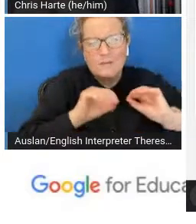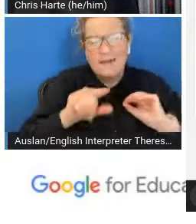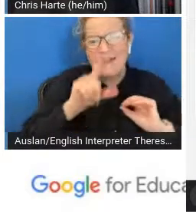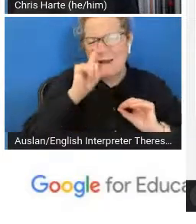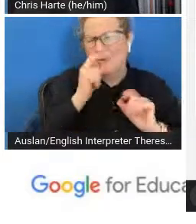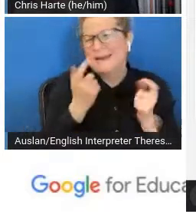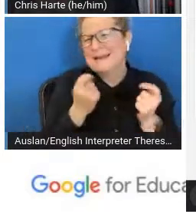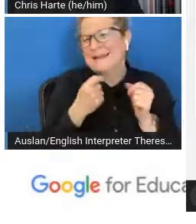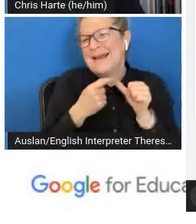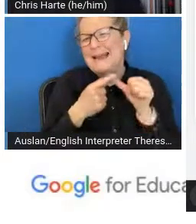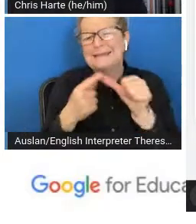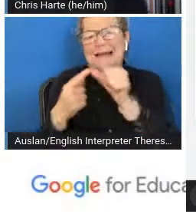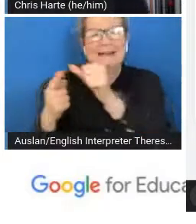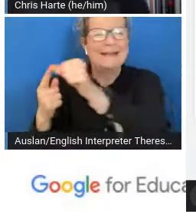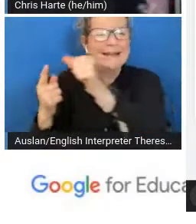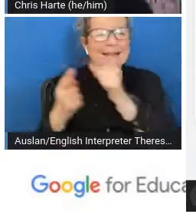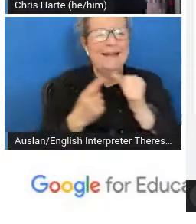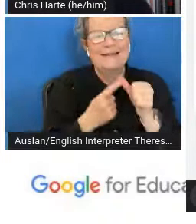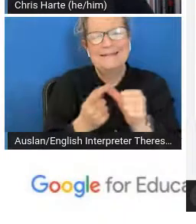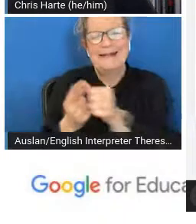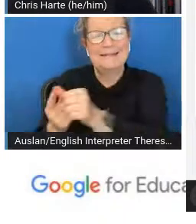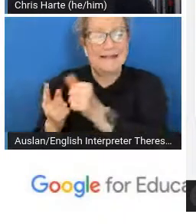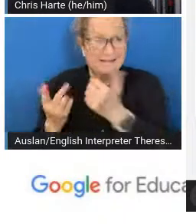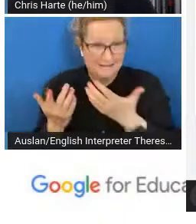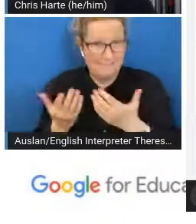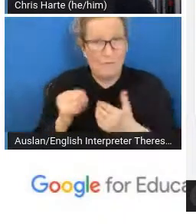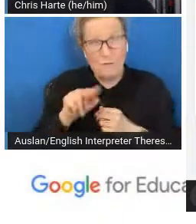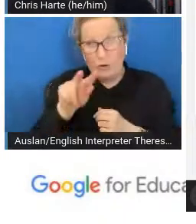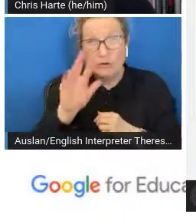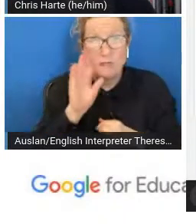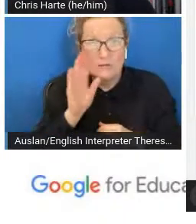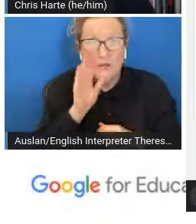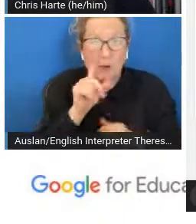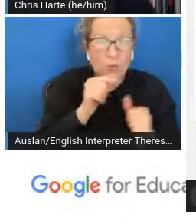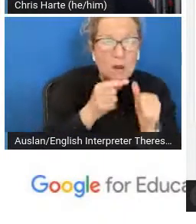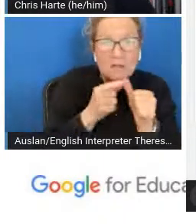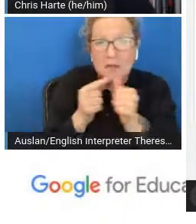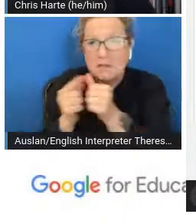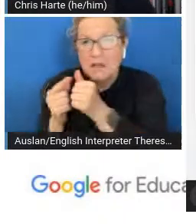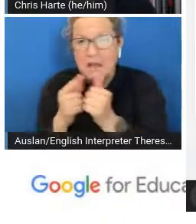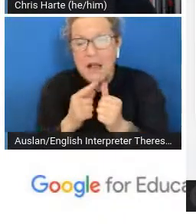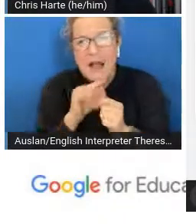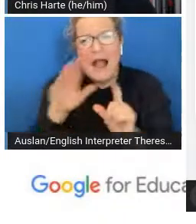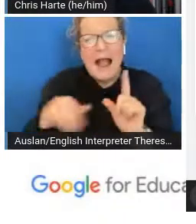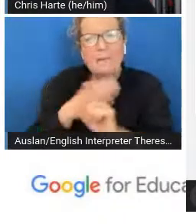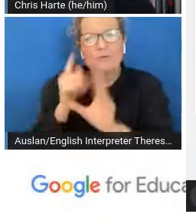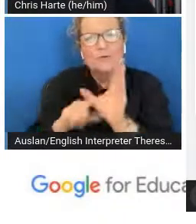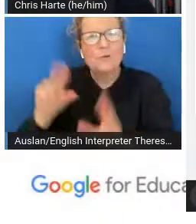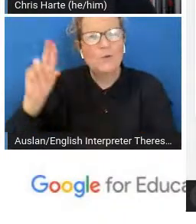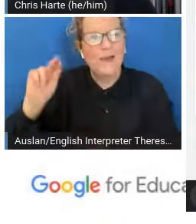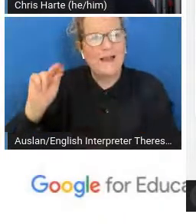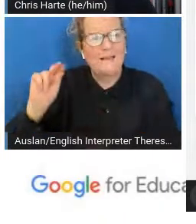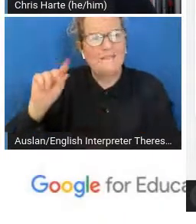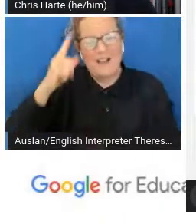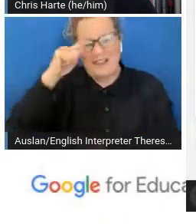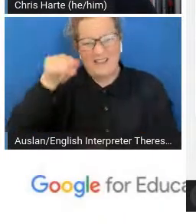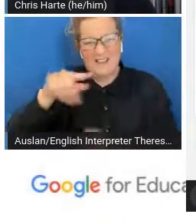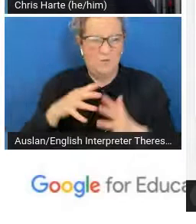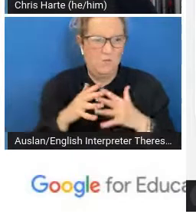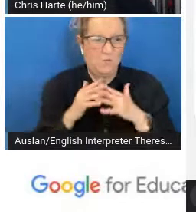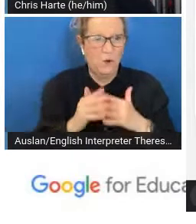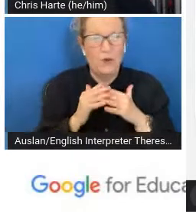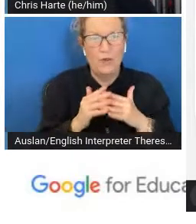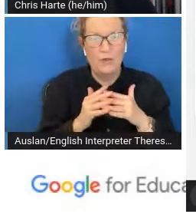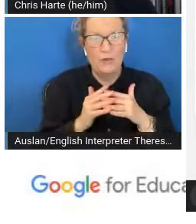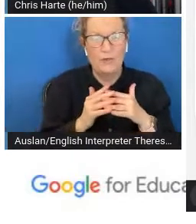questions, based off somebody else's presentation or project, as well as up to year 12. So I think that's really helpful. Absolutely.